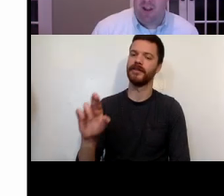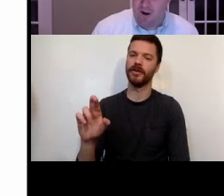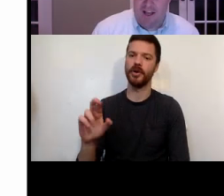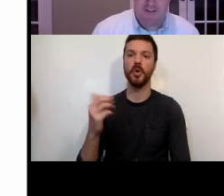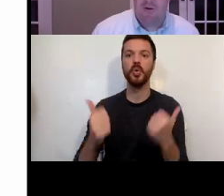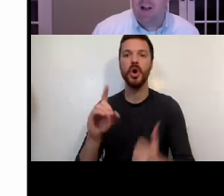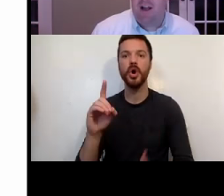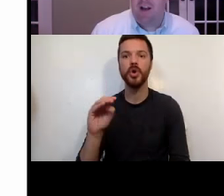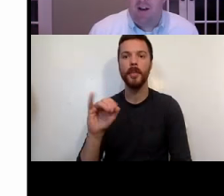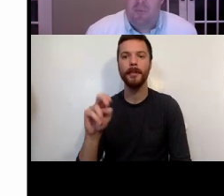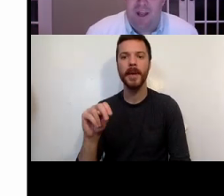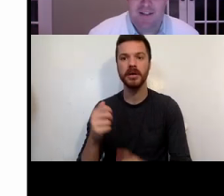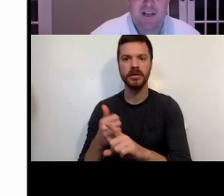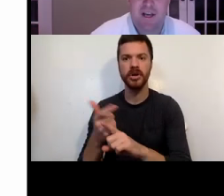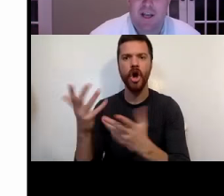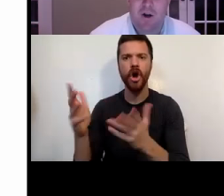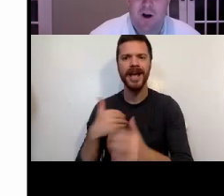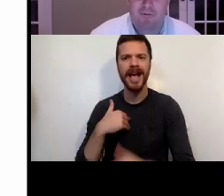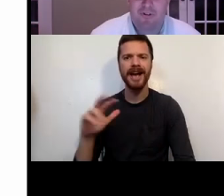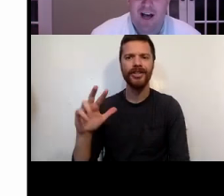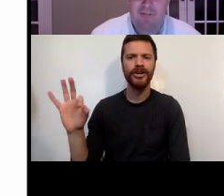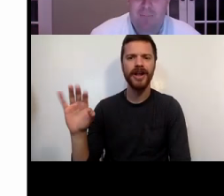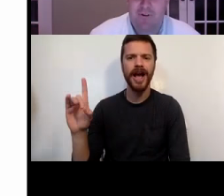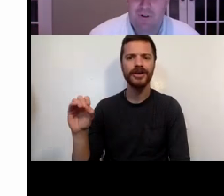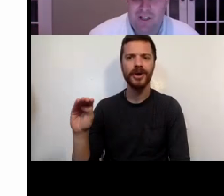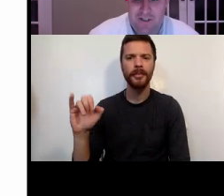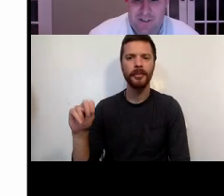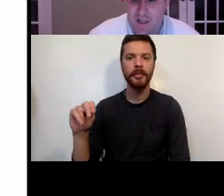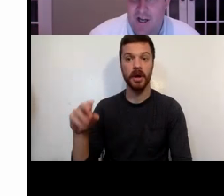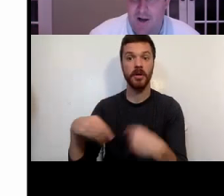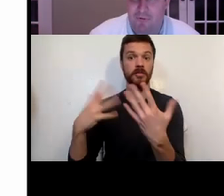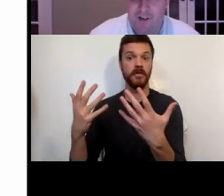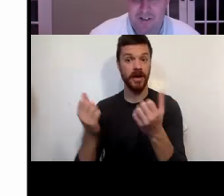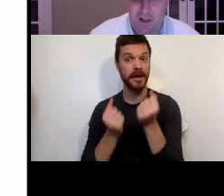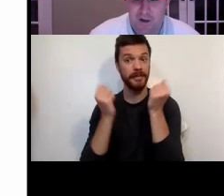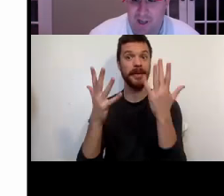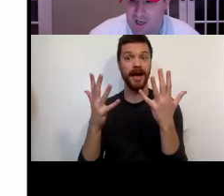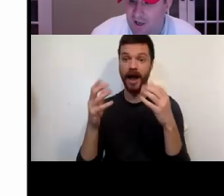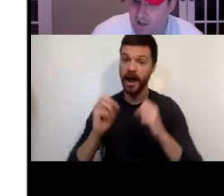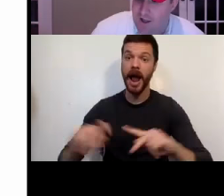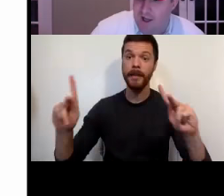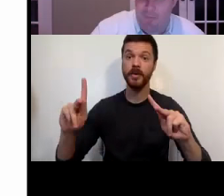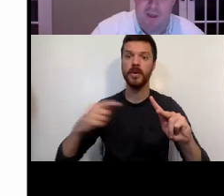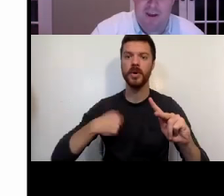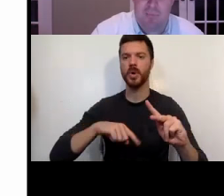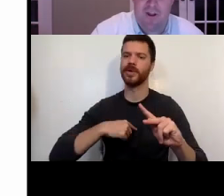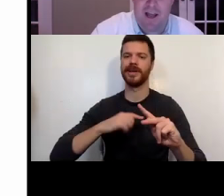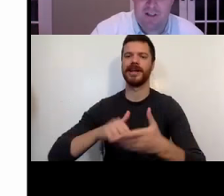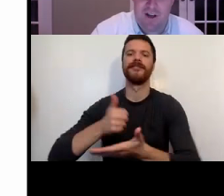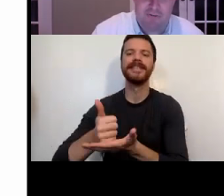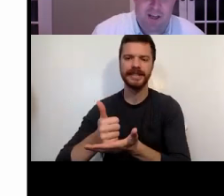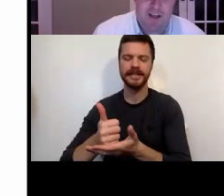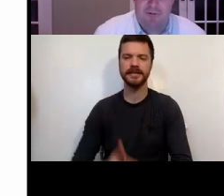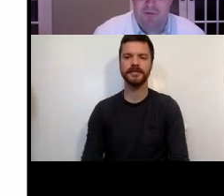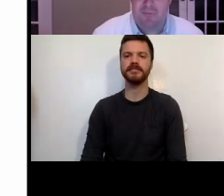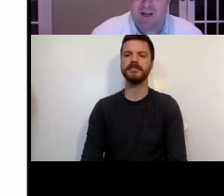CFR that already has 39 domains, offers a lot of opportunities for us to intervene. And the example that I actually